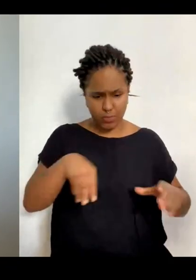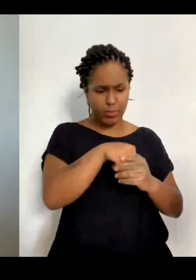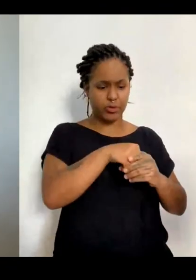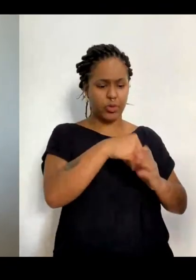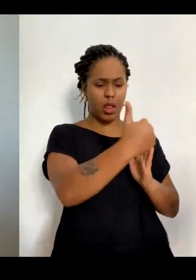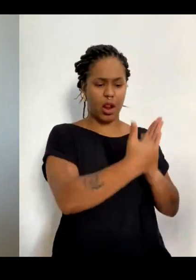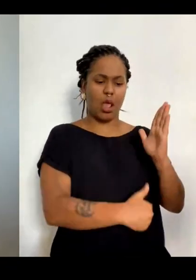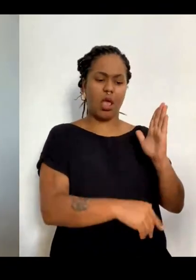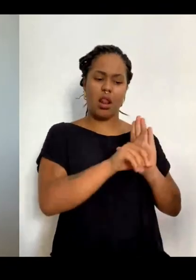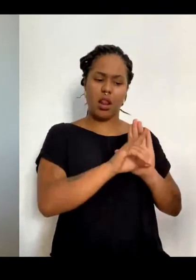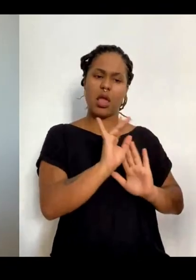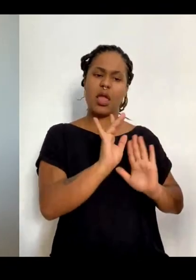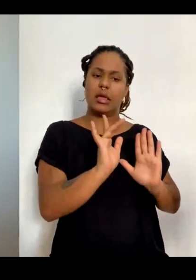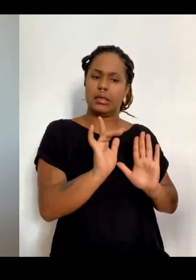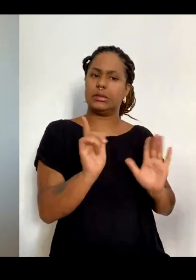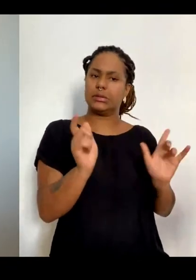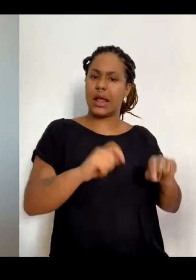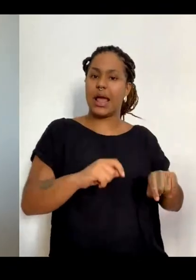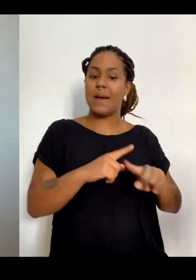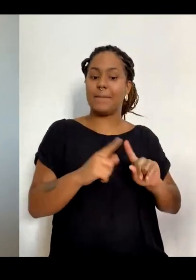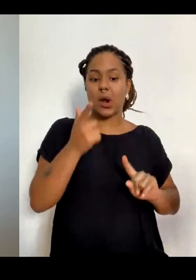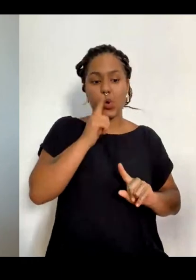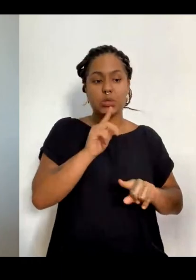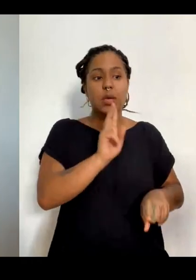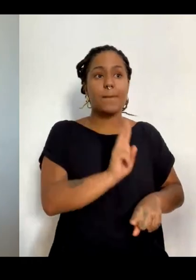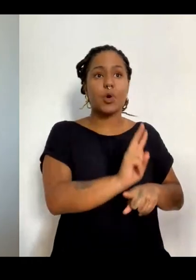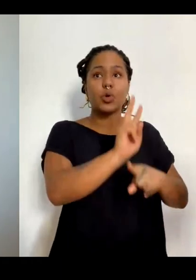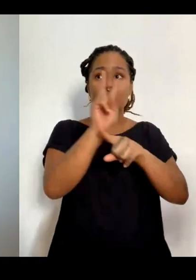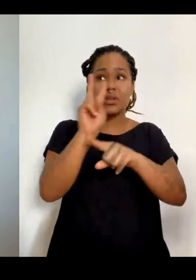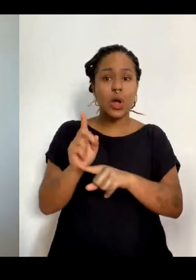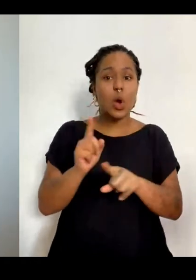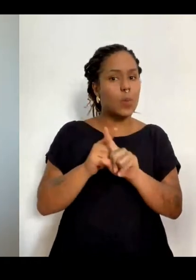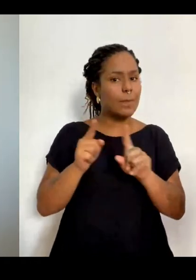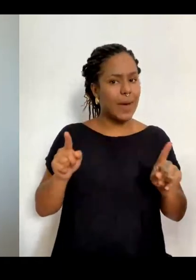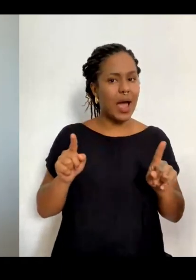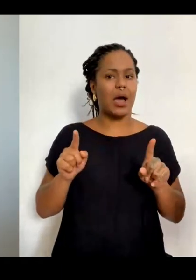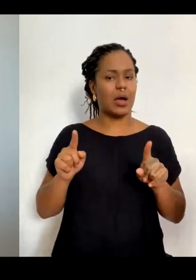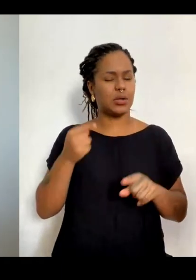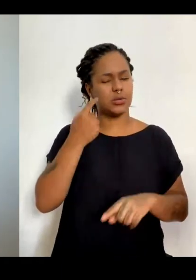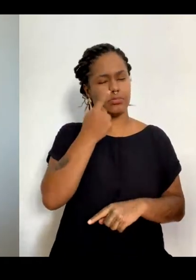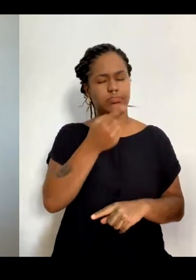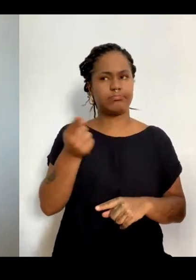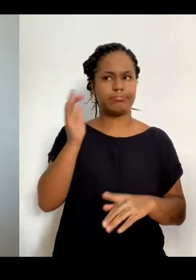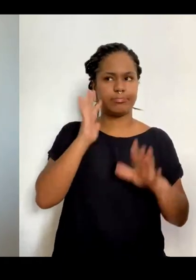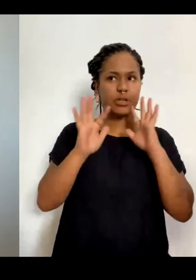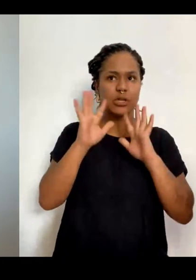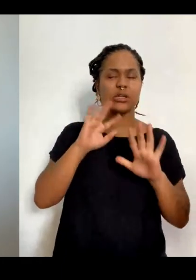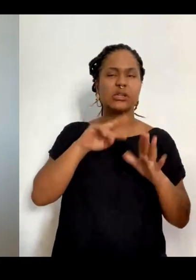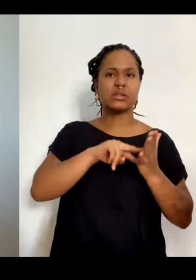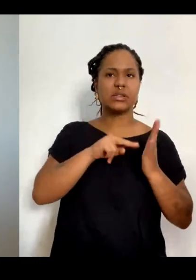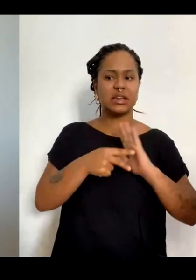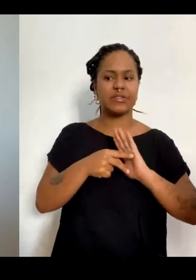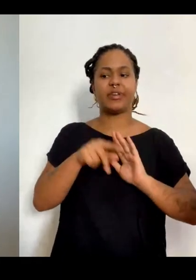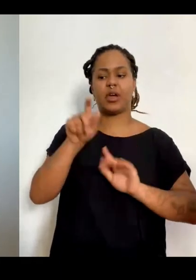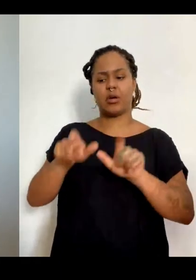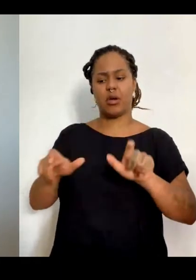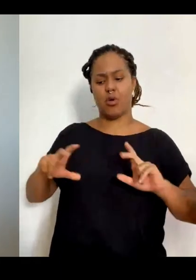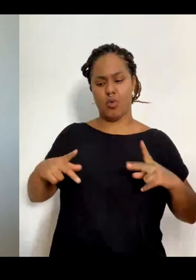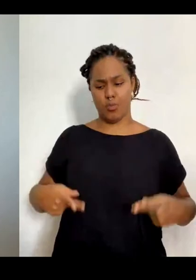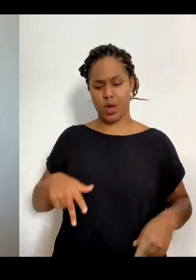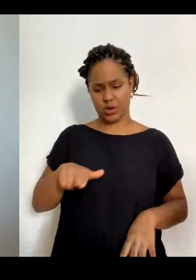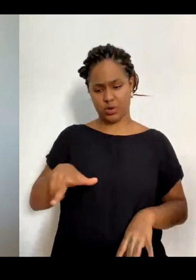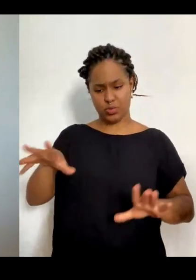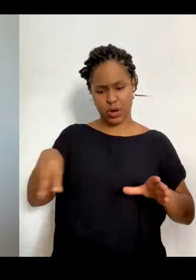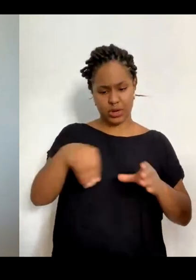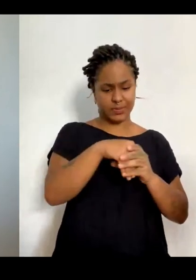but that also means integrating non-humans into a system which is known to colonize and would